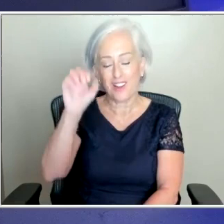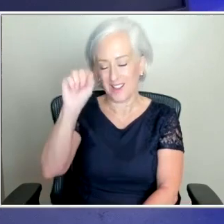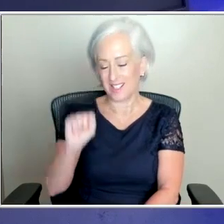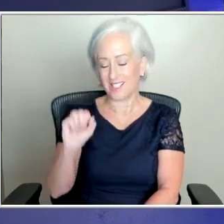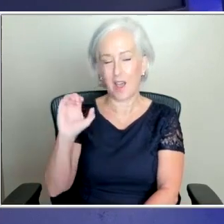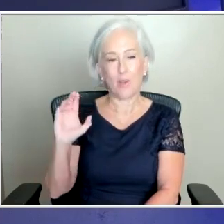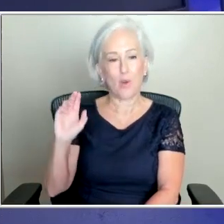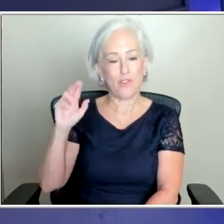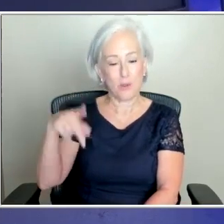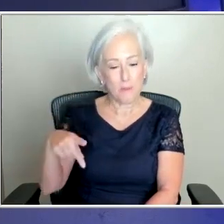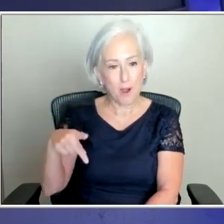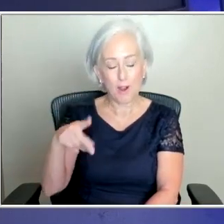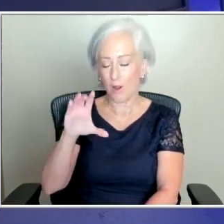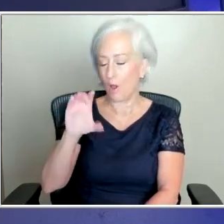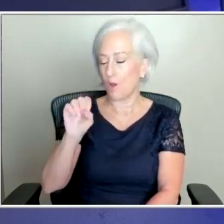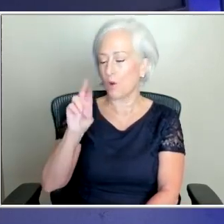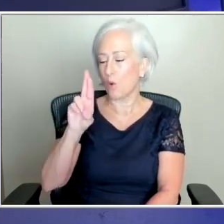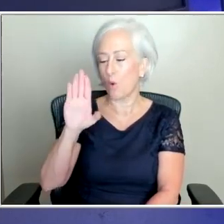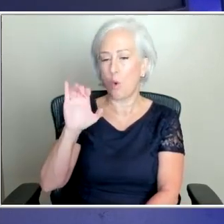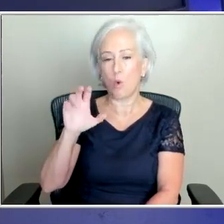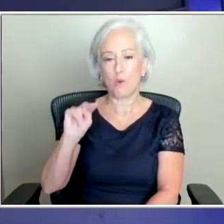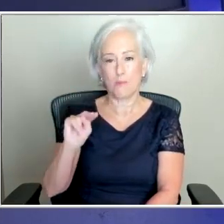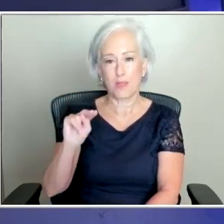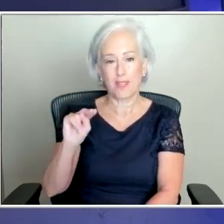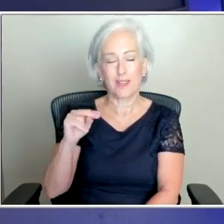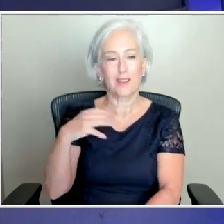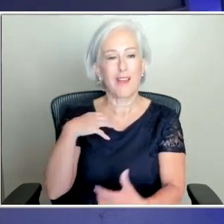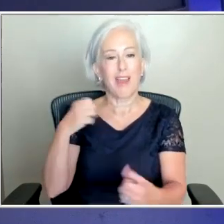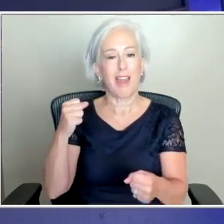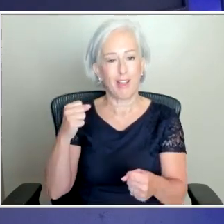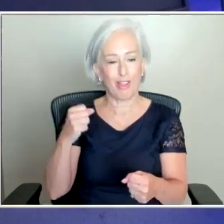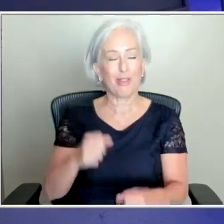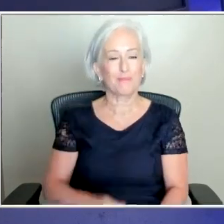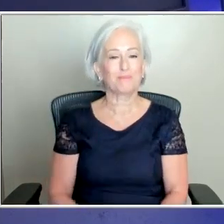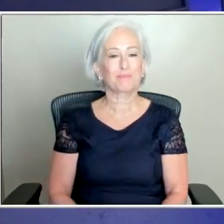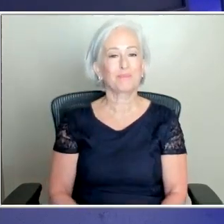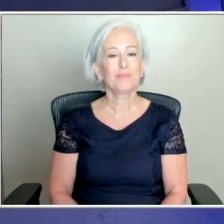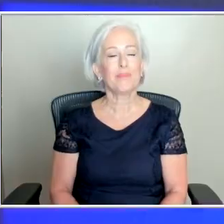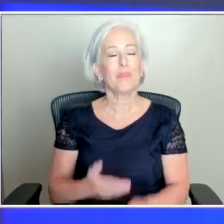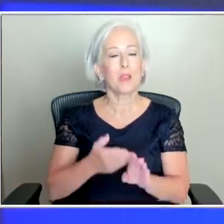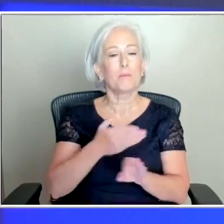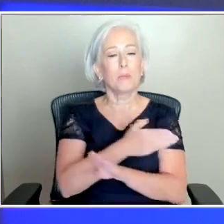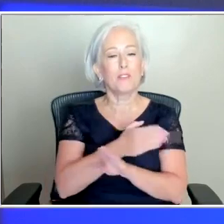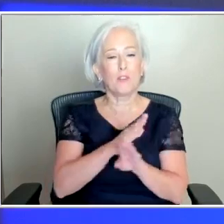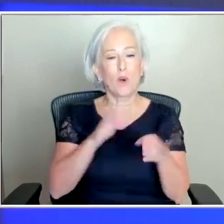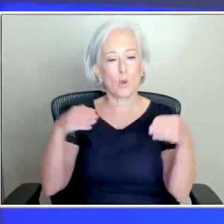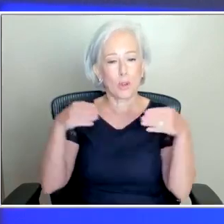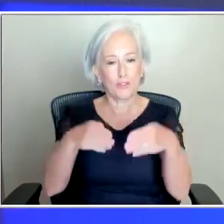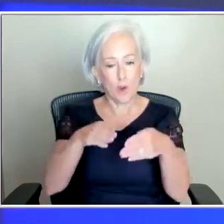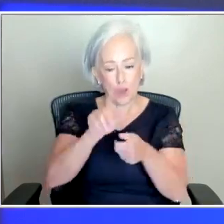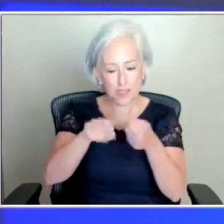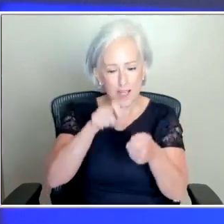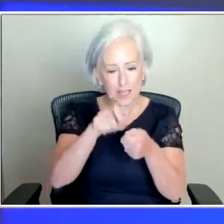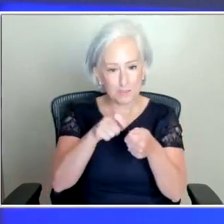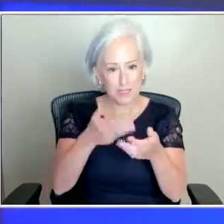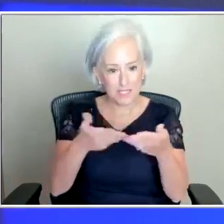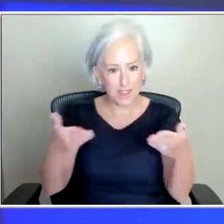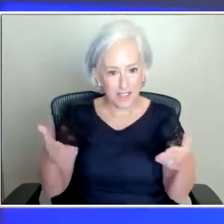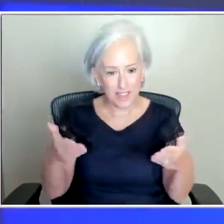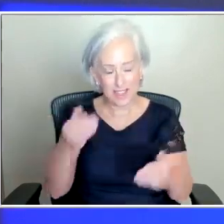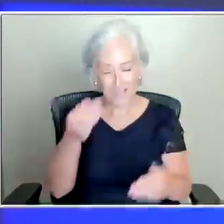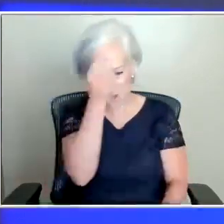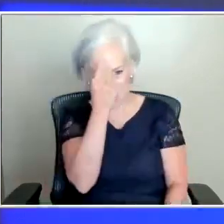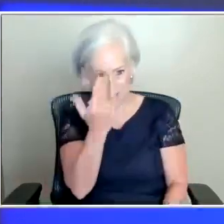you so much. Yes, yes. Thank you both for joining us. And before we talk about specific issues, we want to establish that these are sensitive health